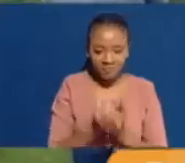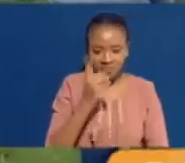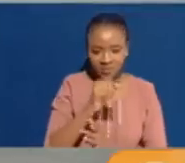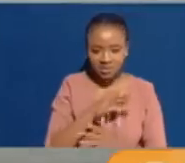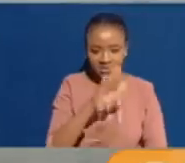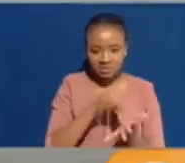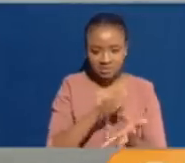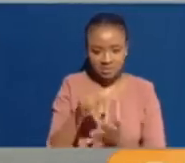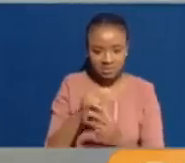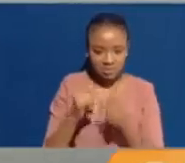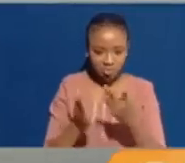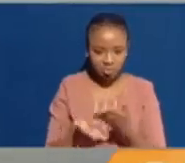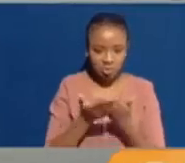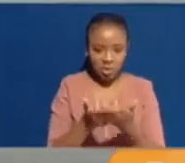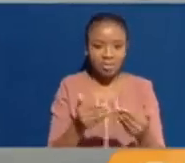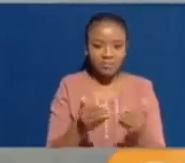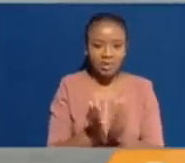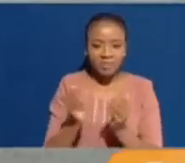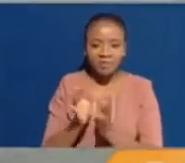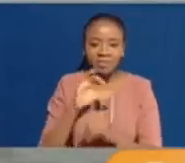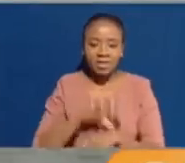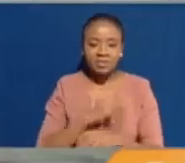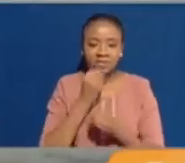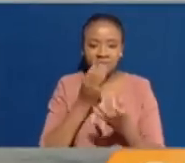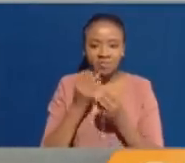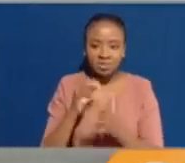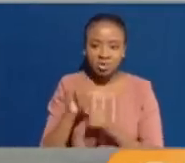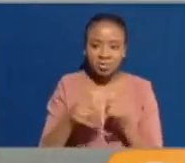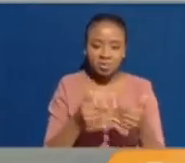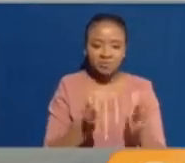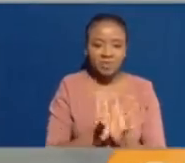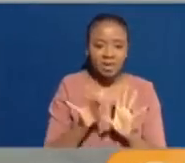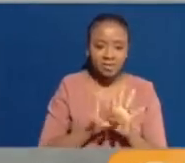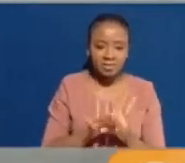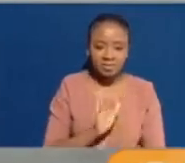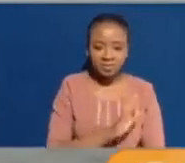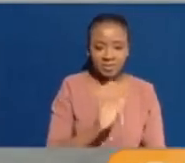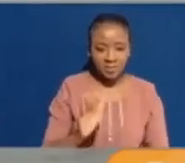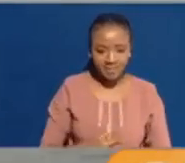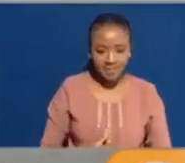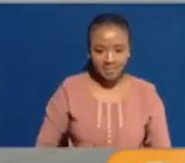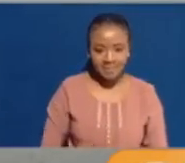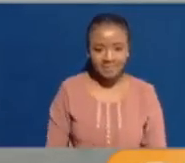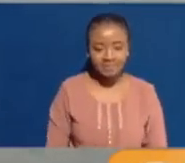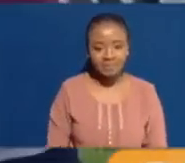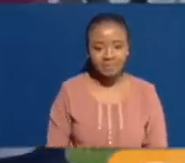and friends get information on their loved ones Martin munene Citizen TV